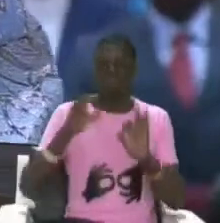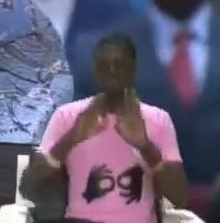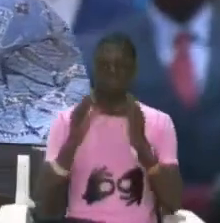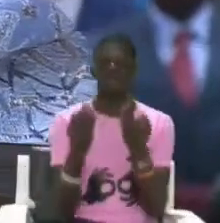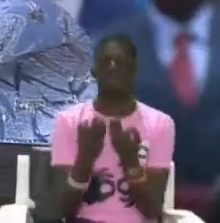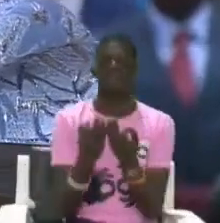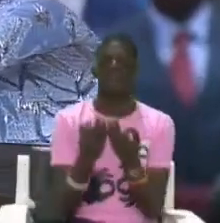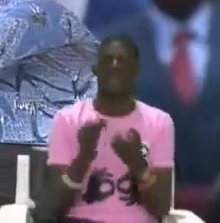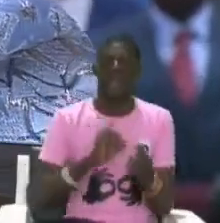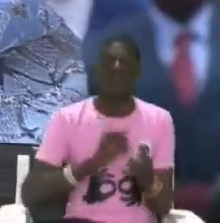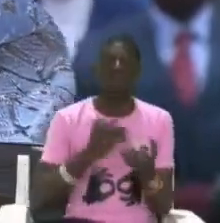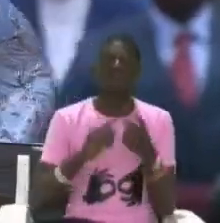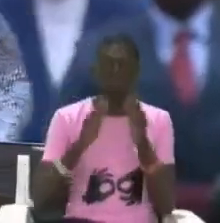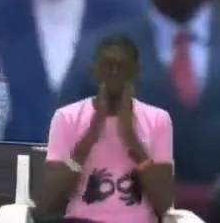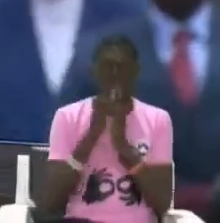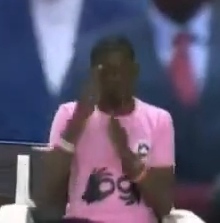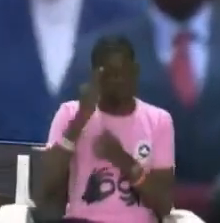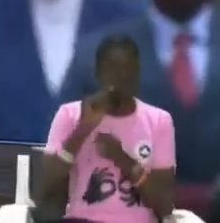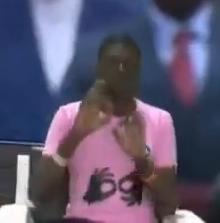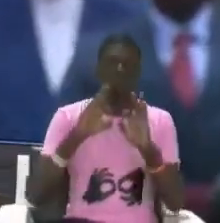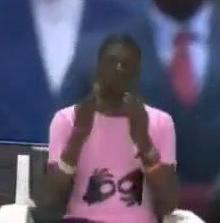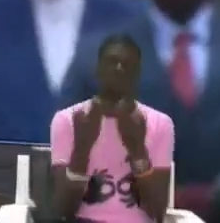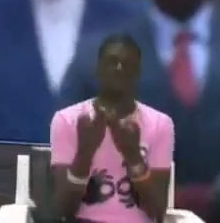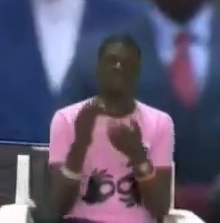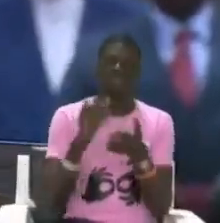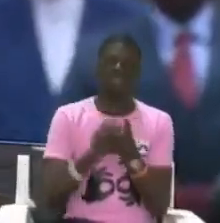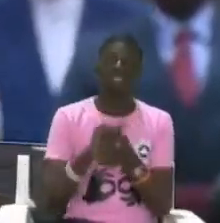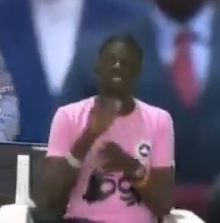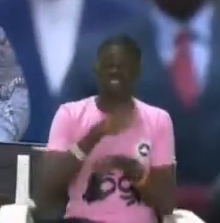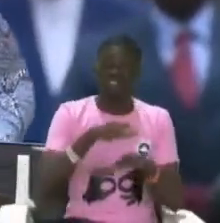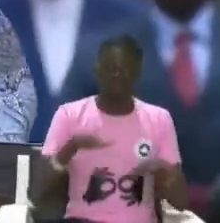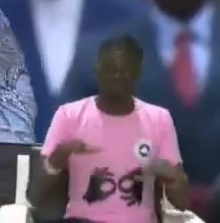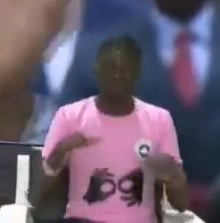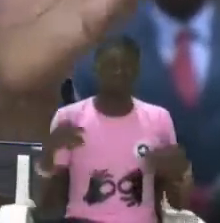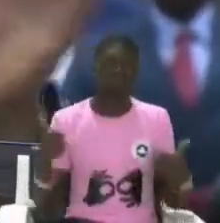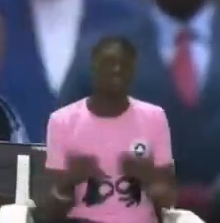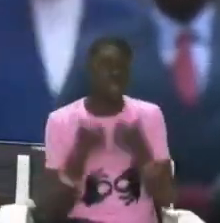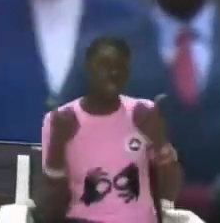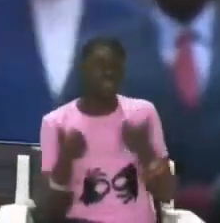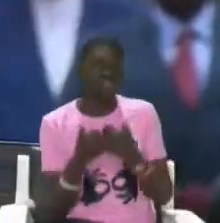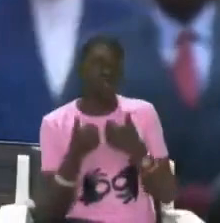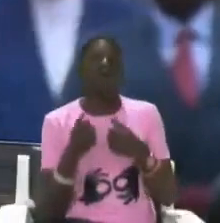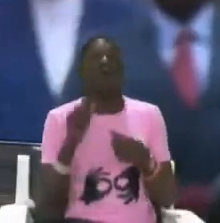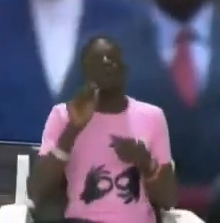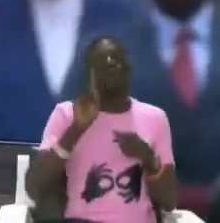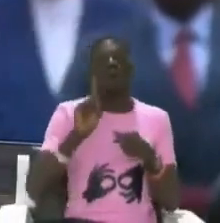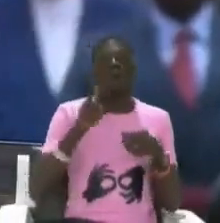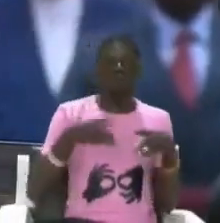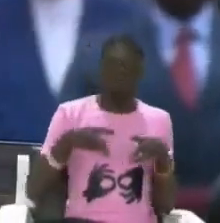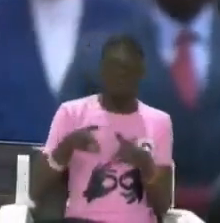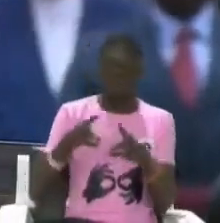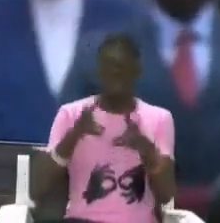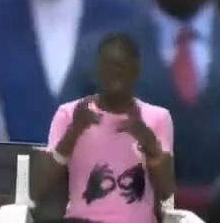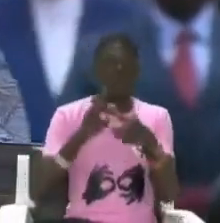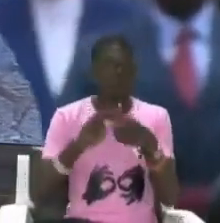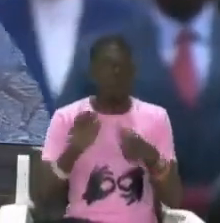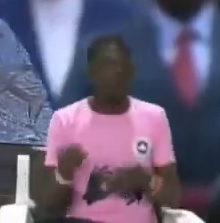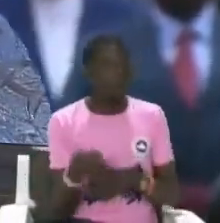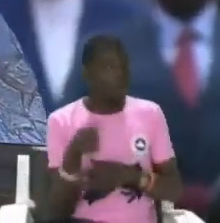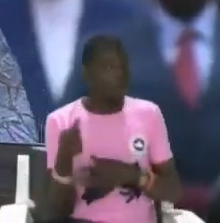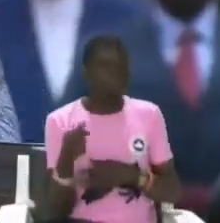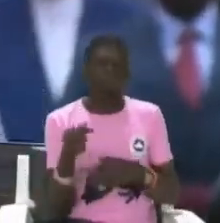us to pray for families that have children that are challenged one way or the other. Maybe it is